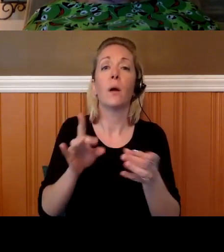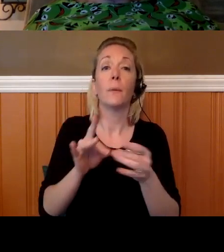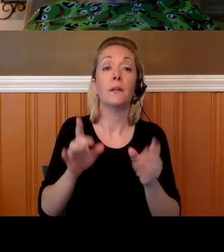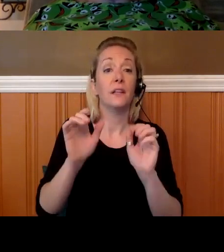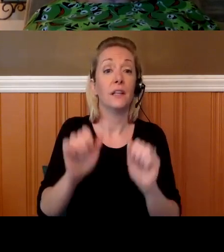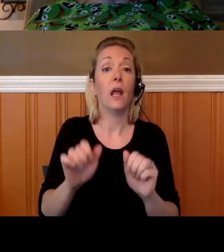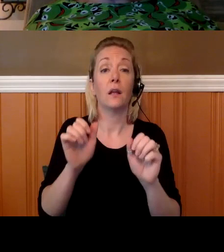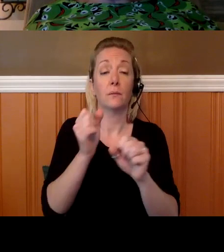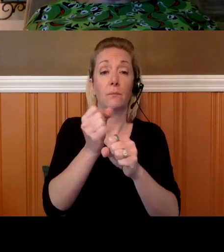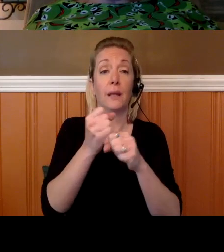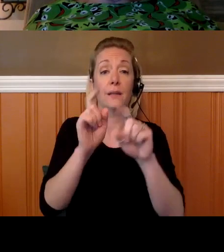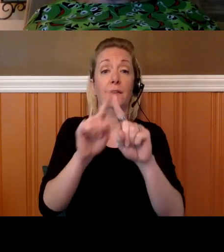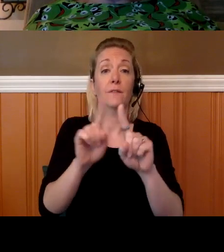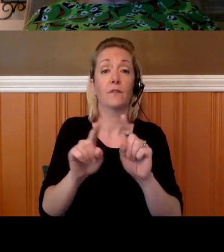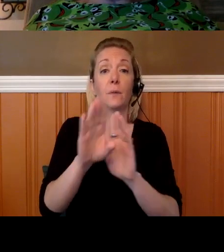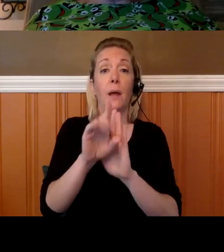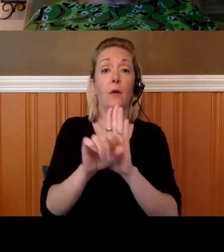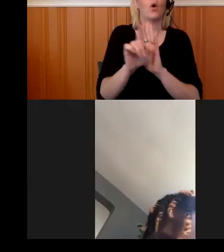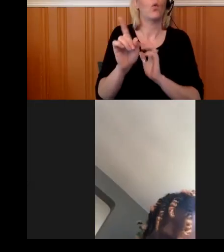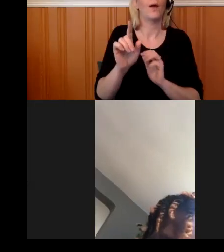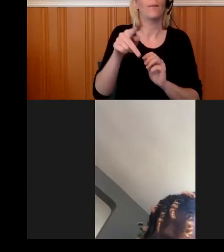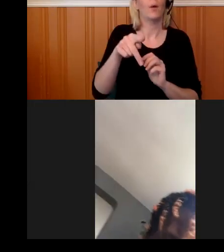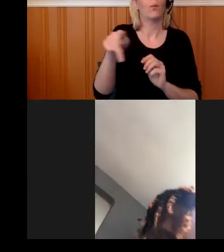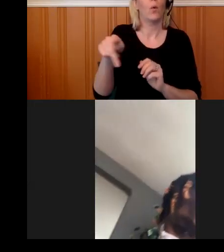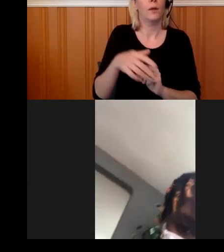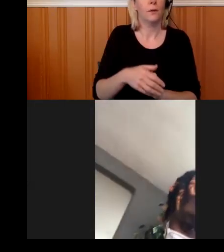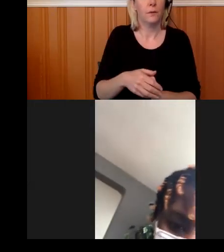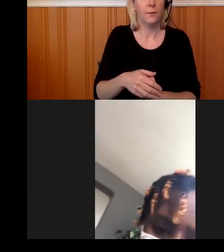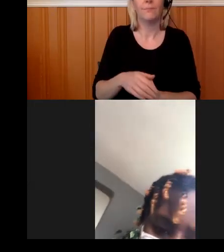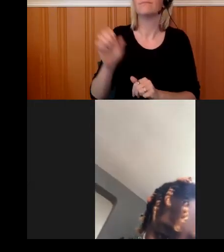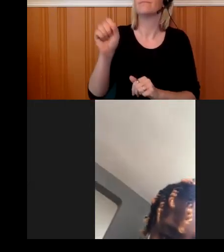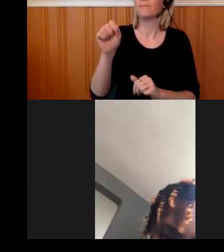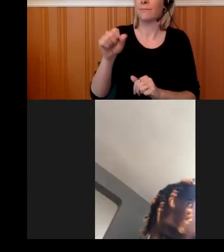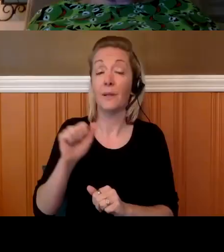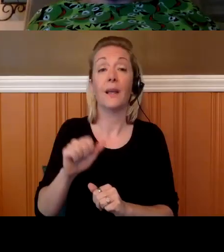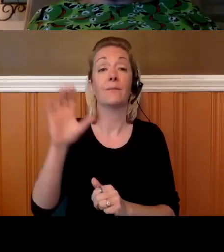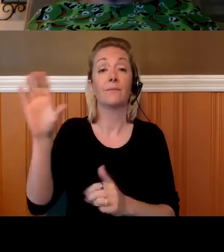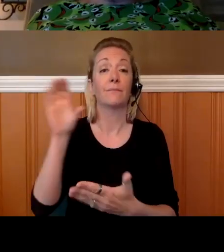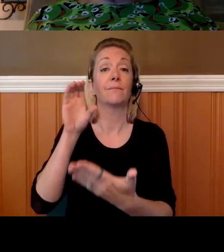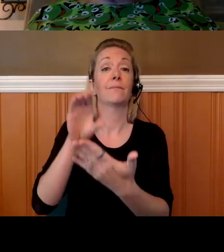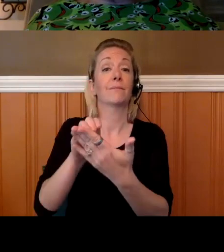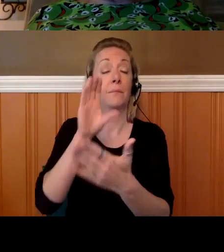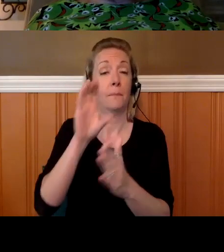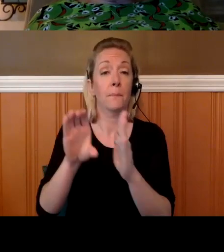can do a background fill in PowerPoint and fill the background with black.